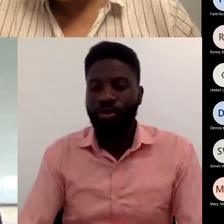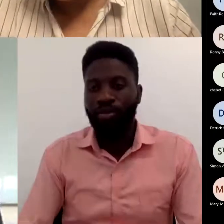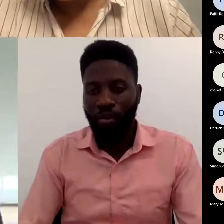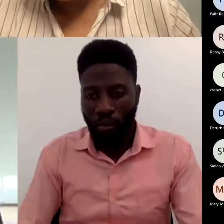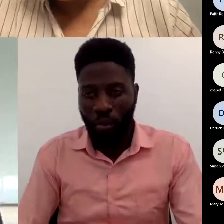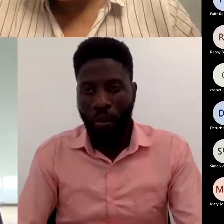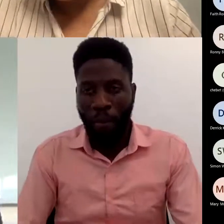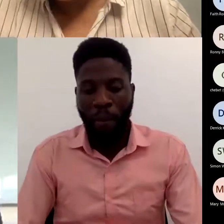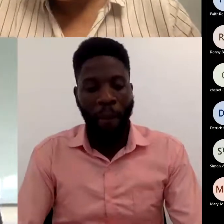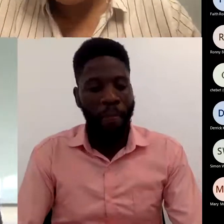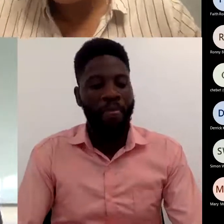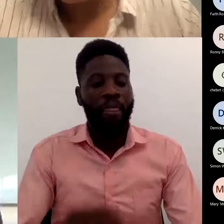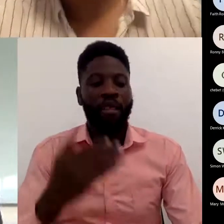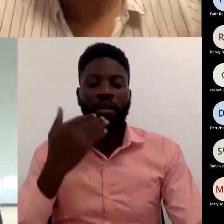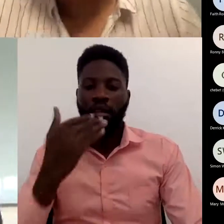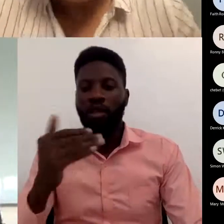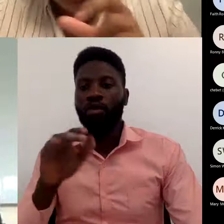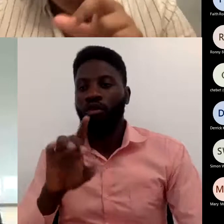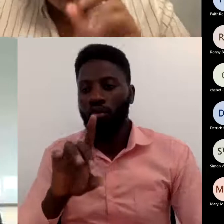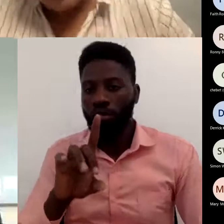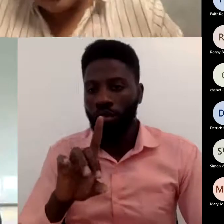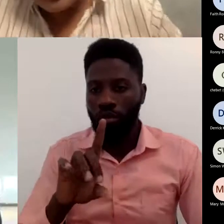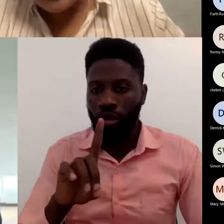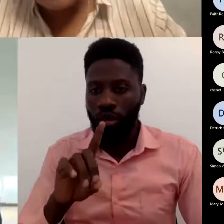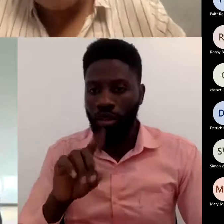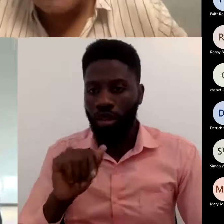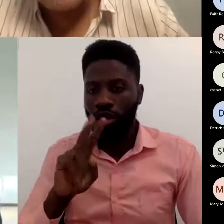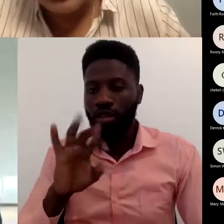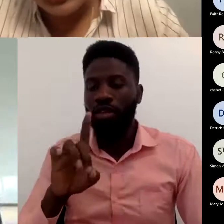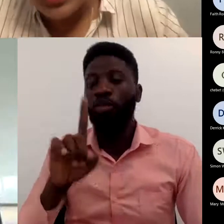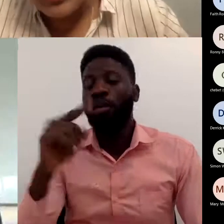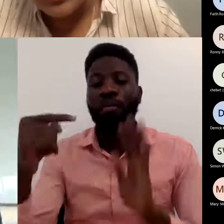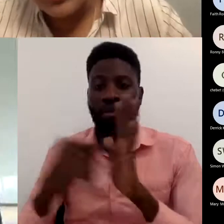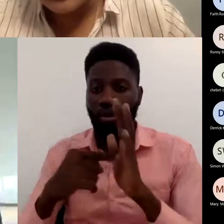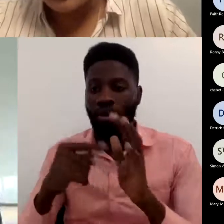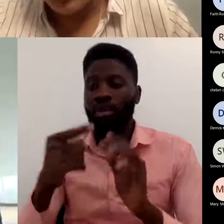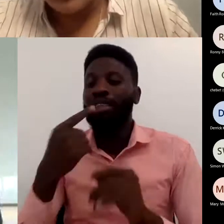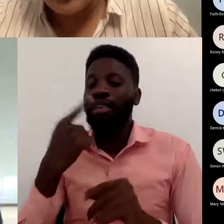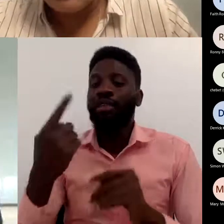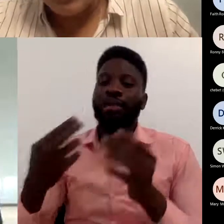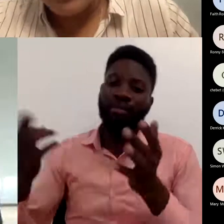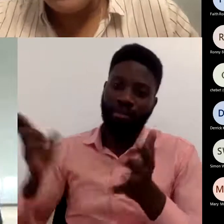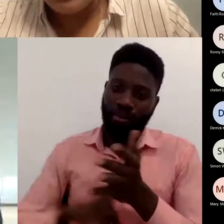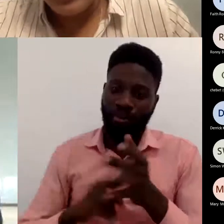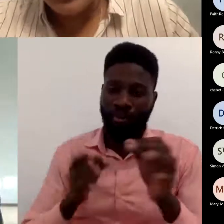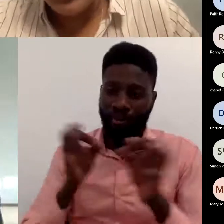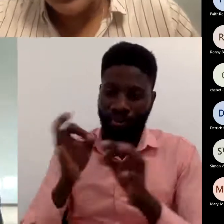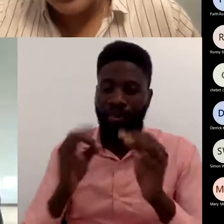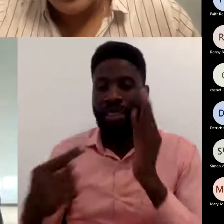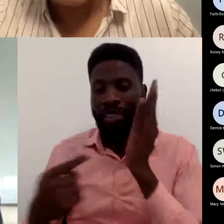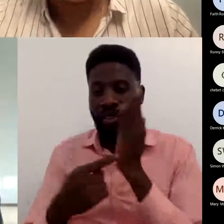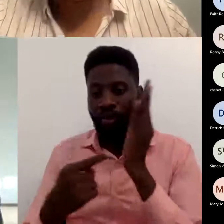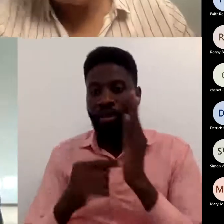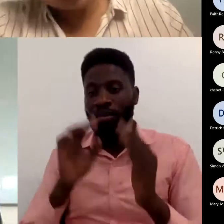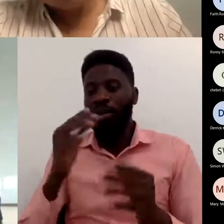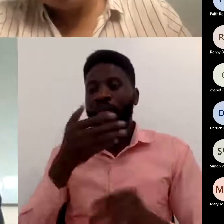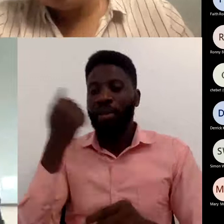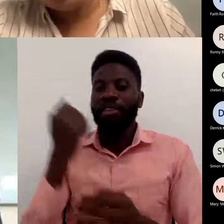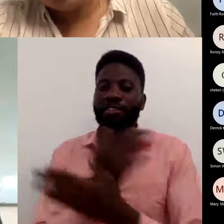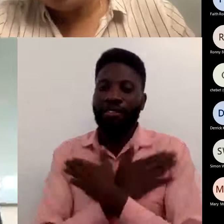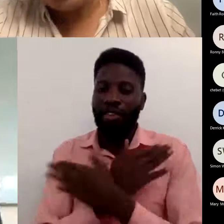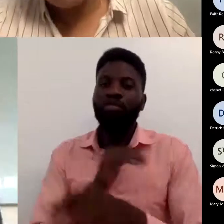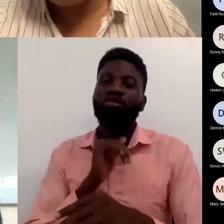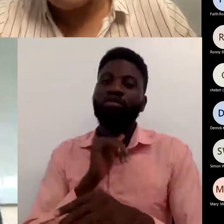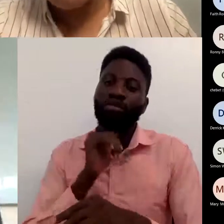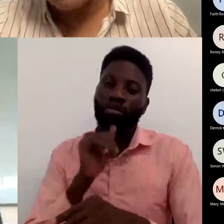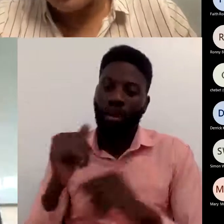you, David. I would like to reiterate one point that you've mentioned, that is, technology is your best friend and not your